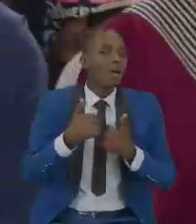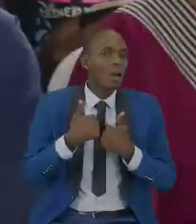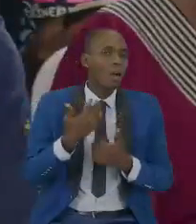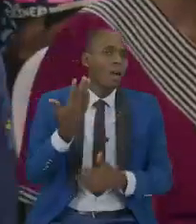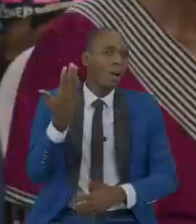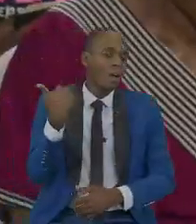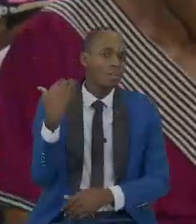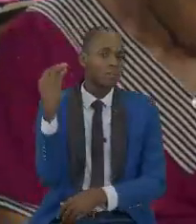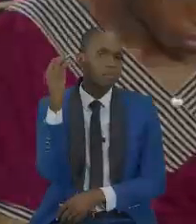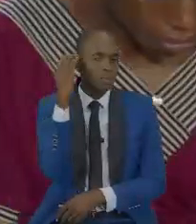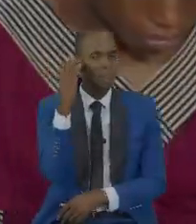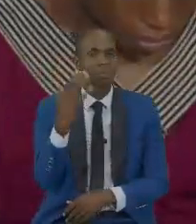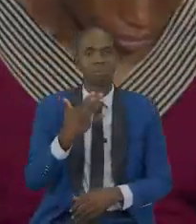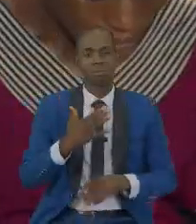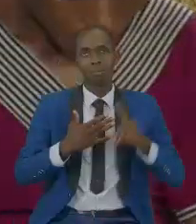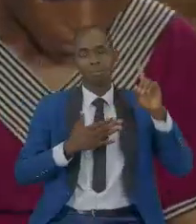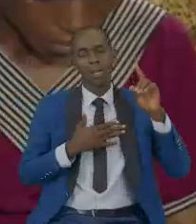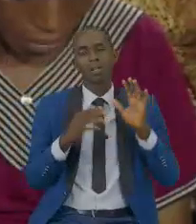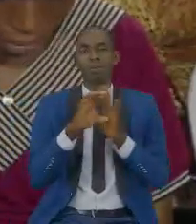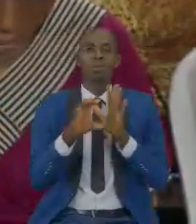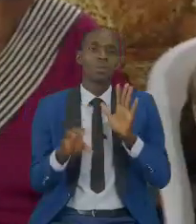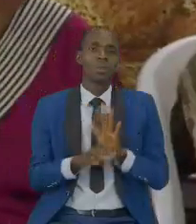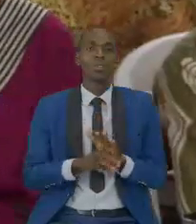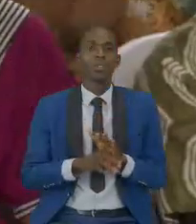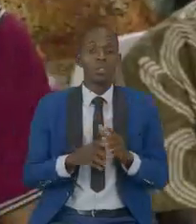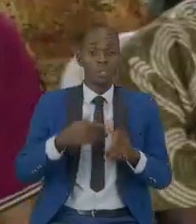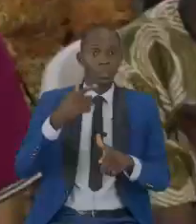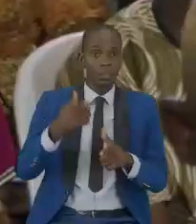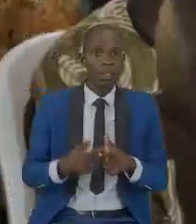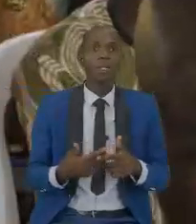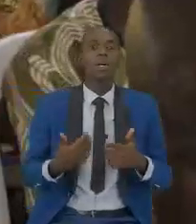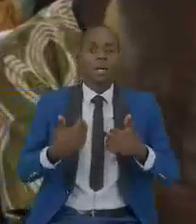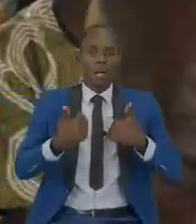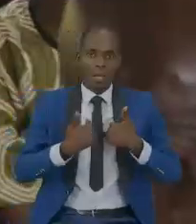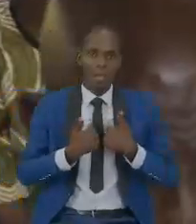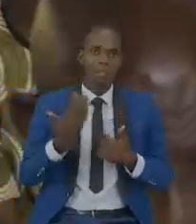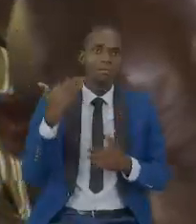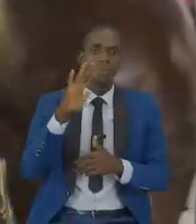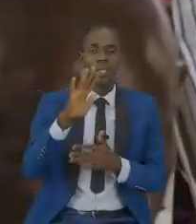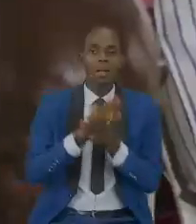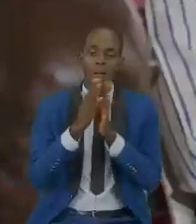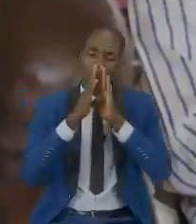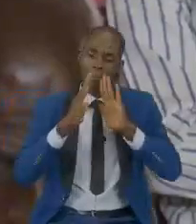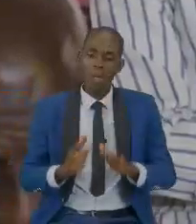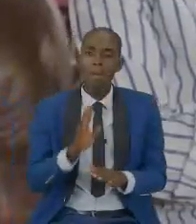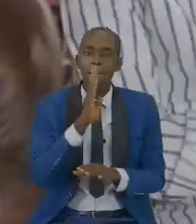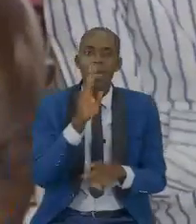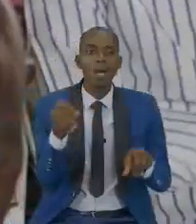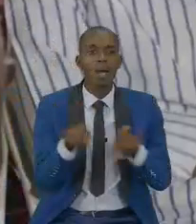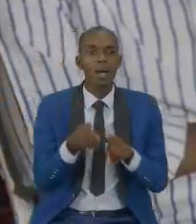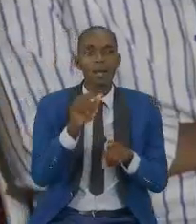to my commandments, then at thy peace been as a river, and